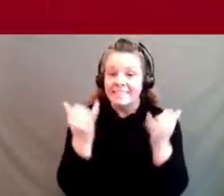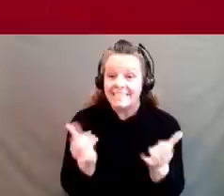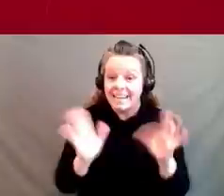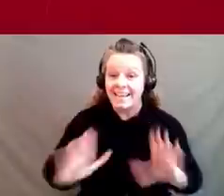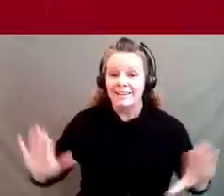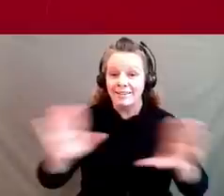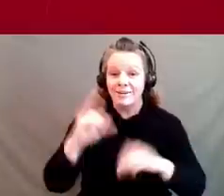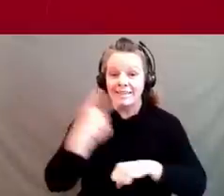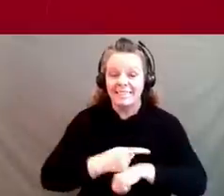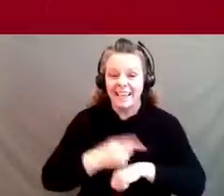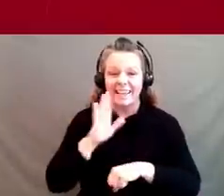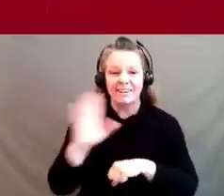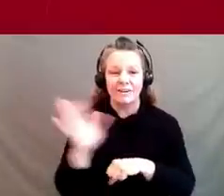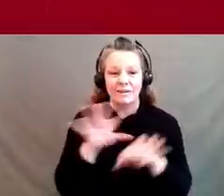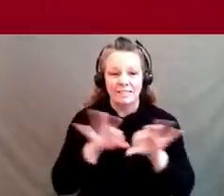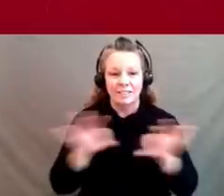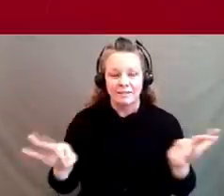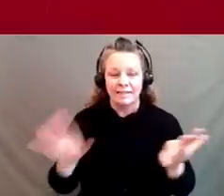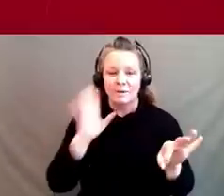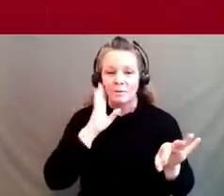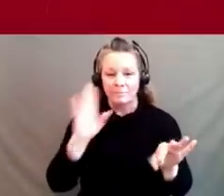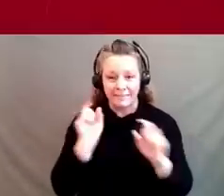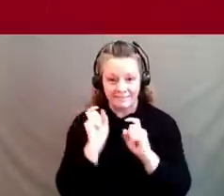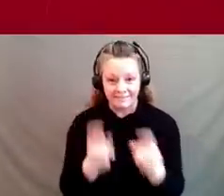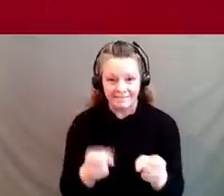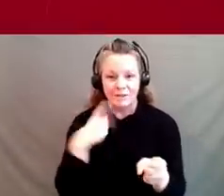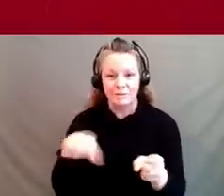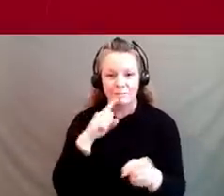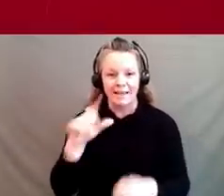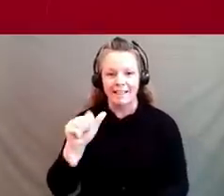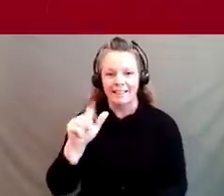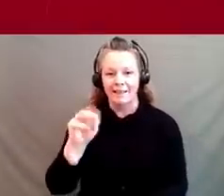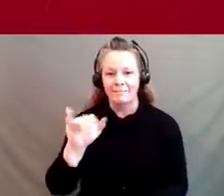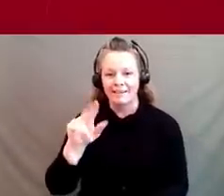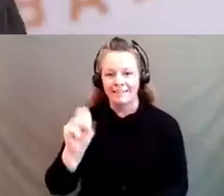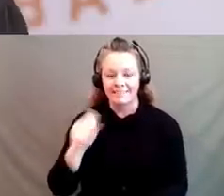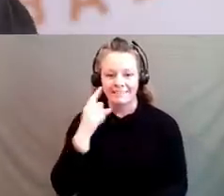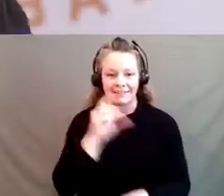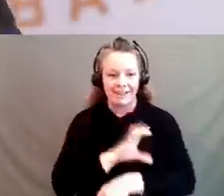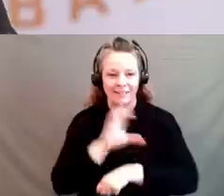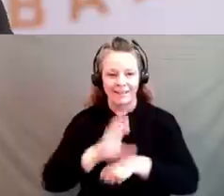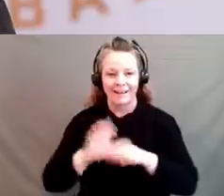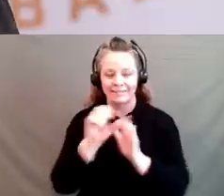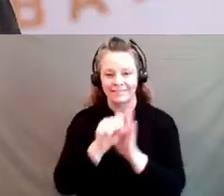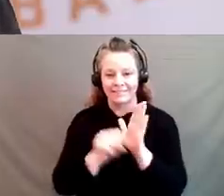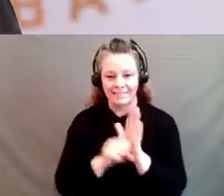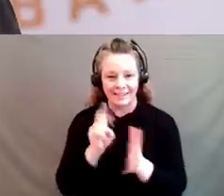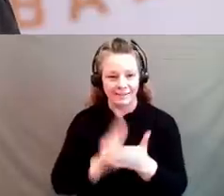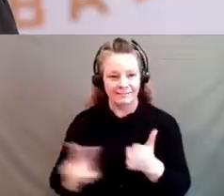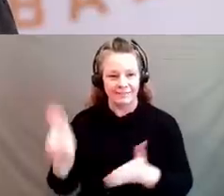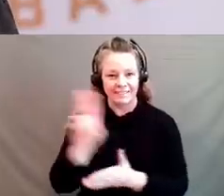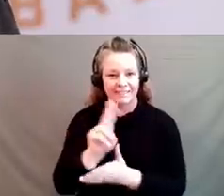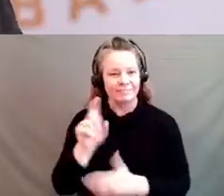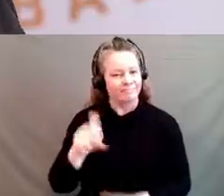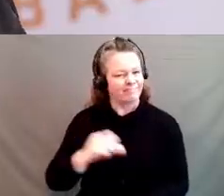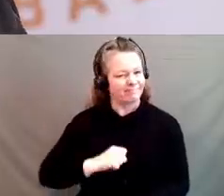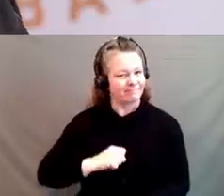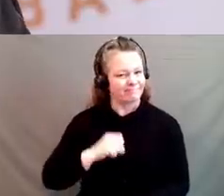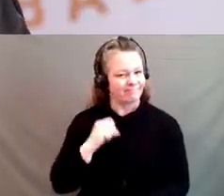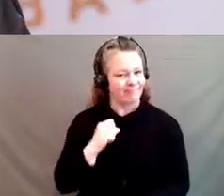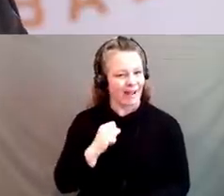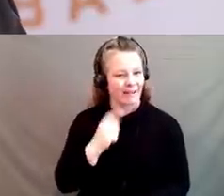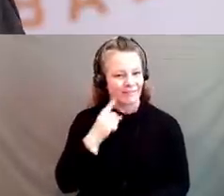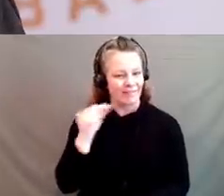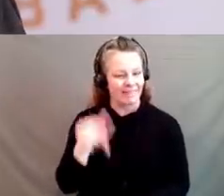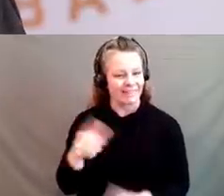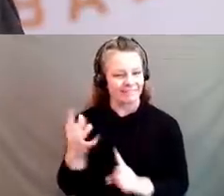be conferred and you will be an alumnus of Colorado State University Global. You should be very proud of this accomplishment, and I hope